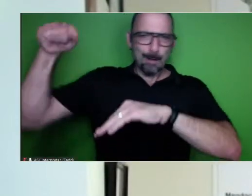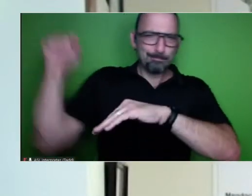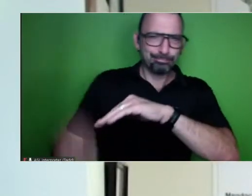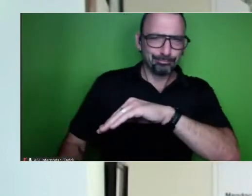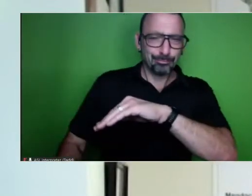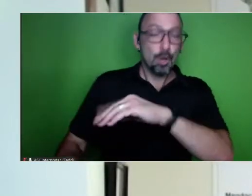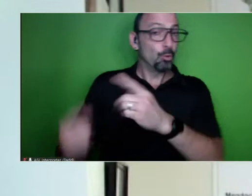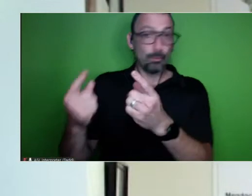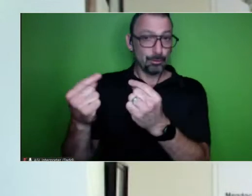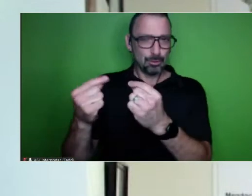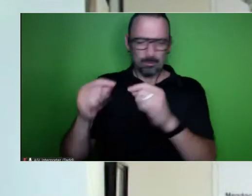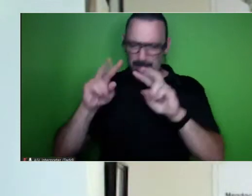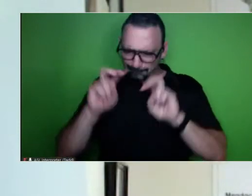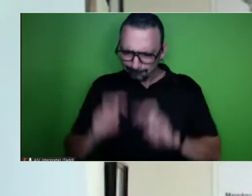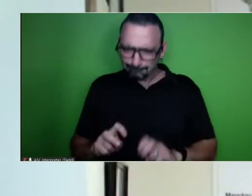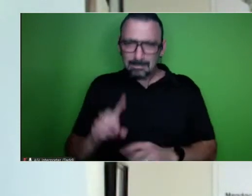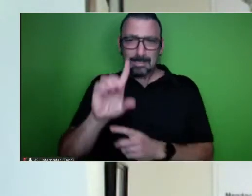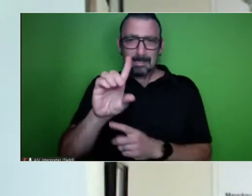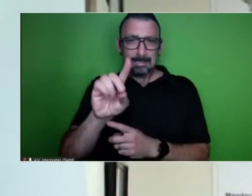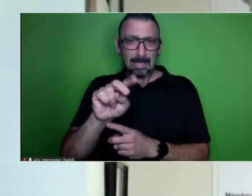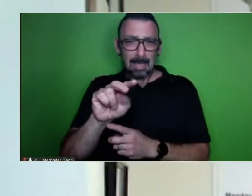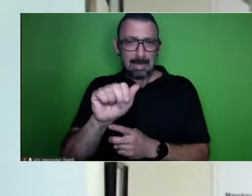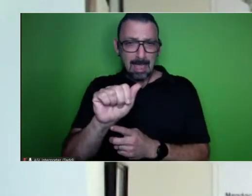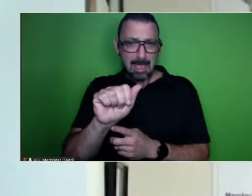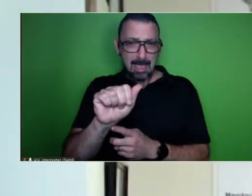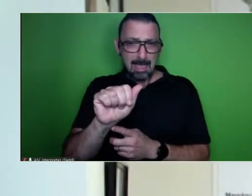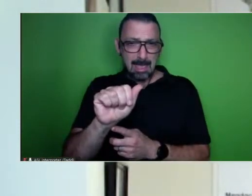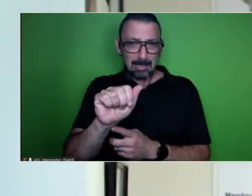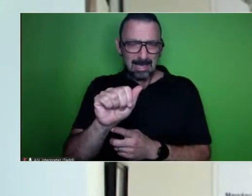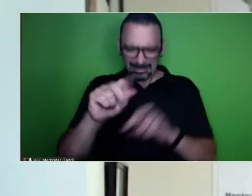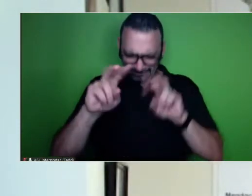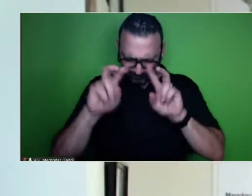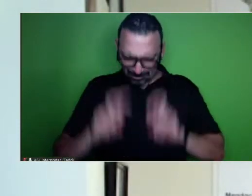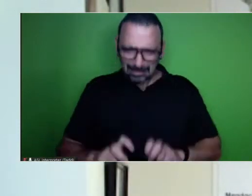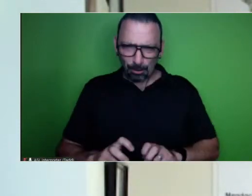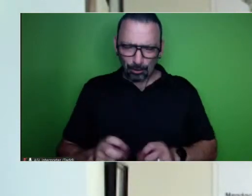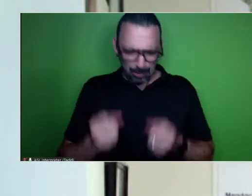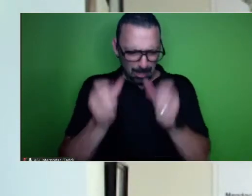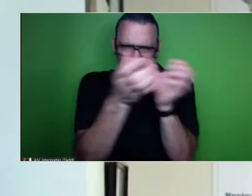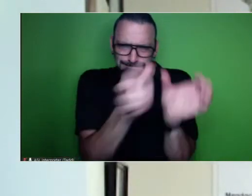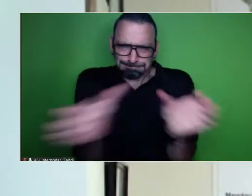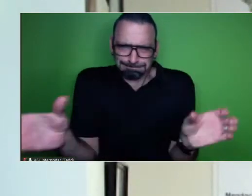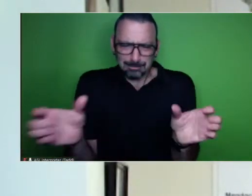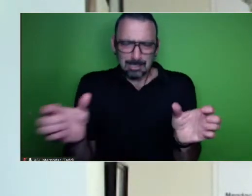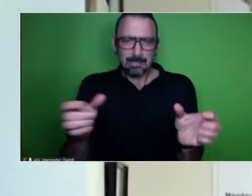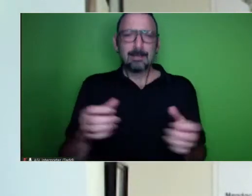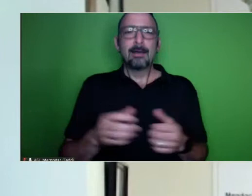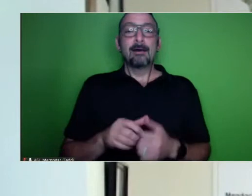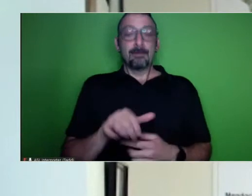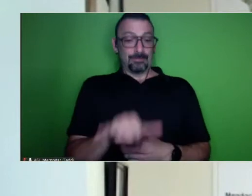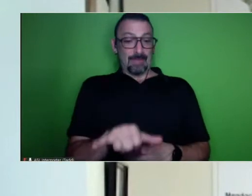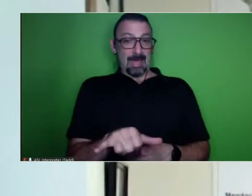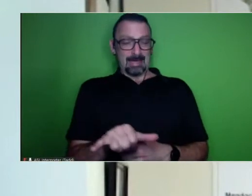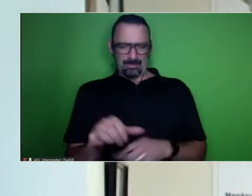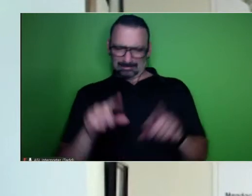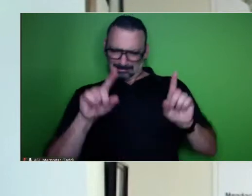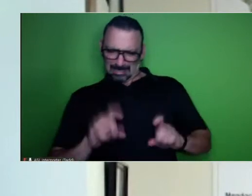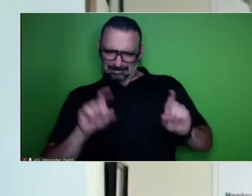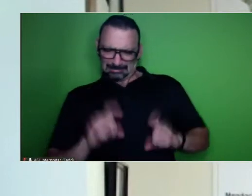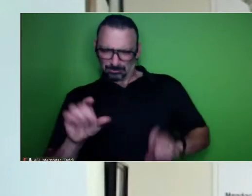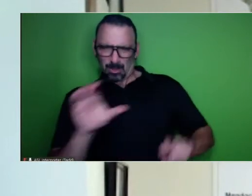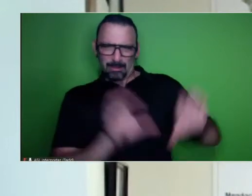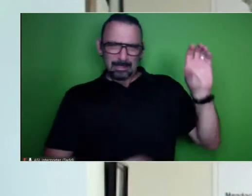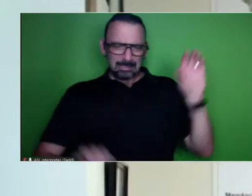DNA is taken apart, and that is chemically tested